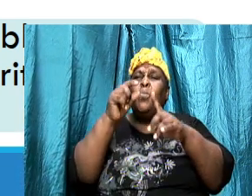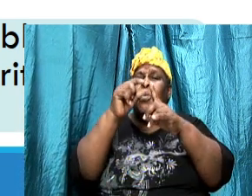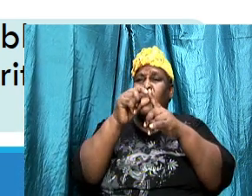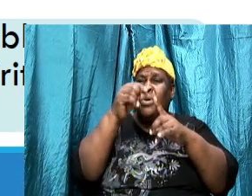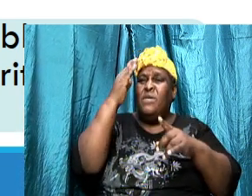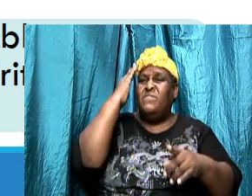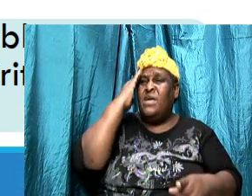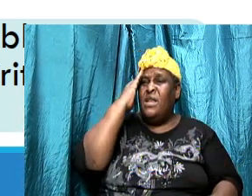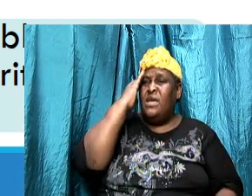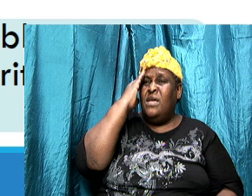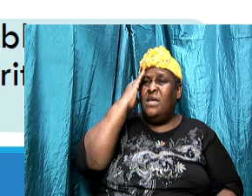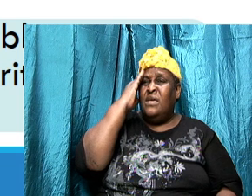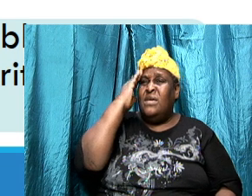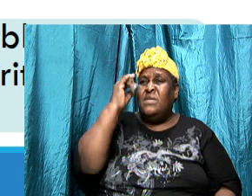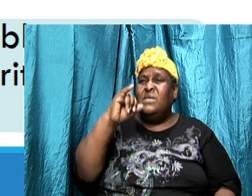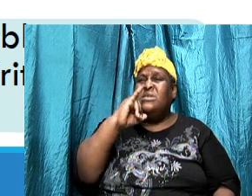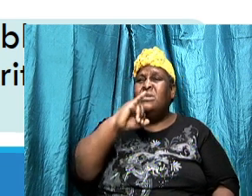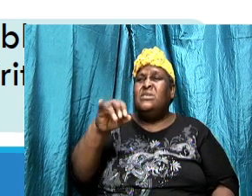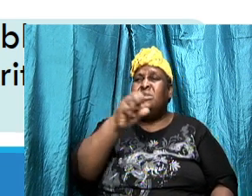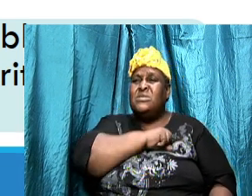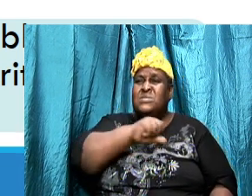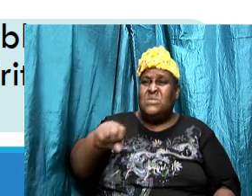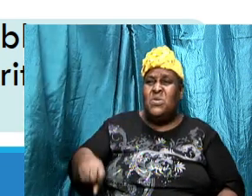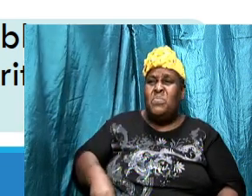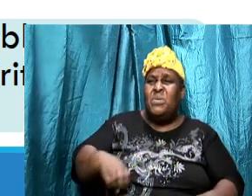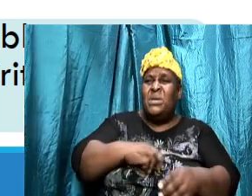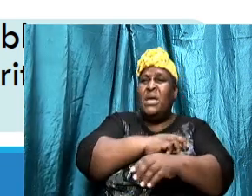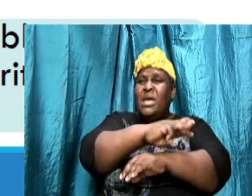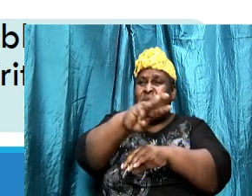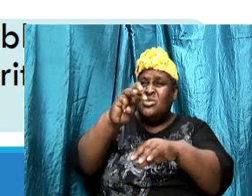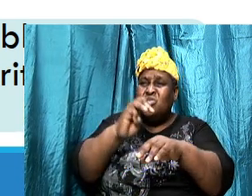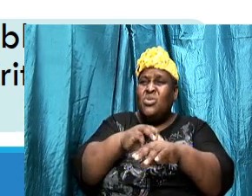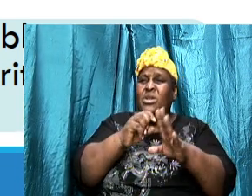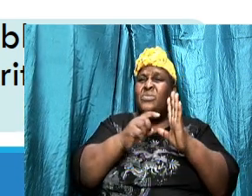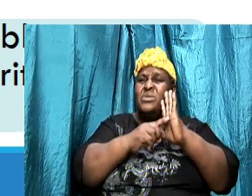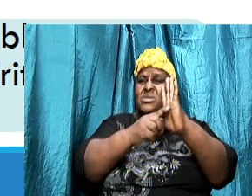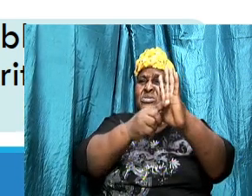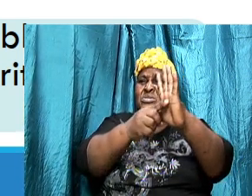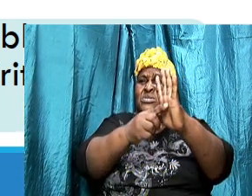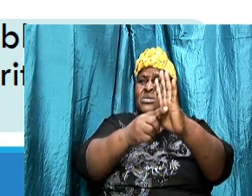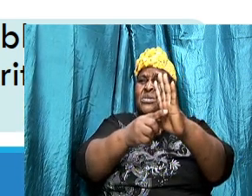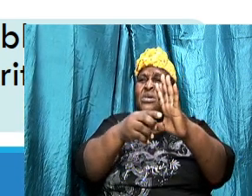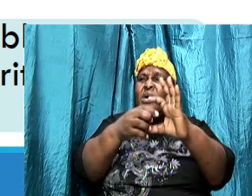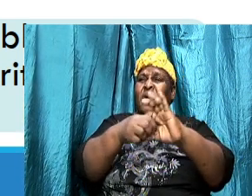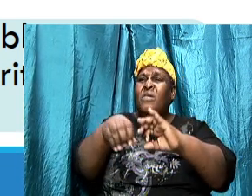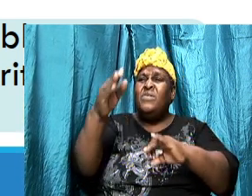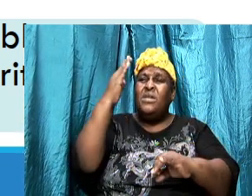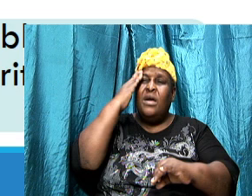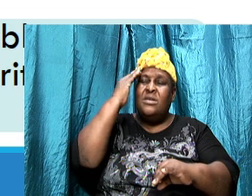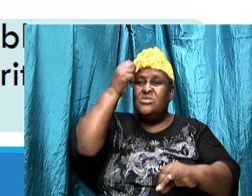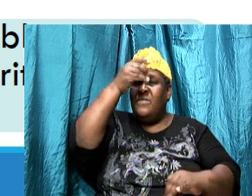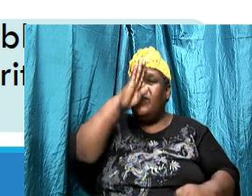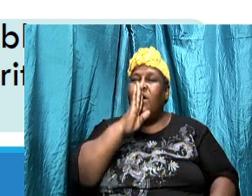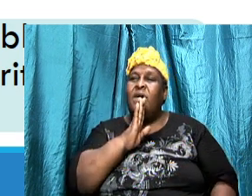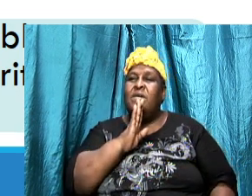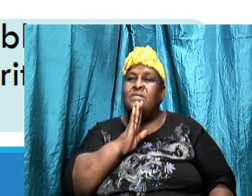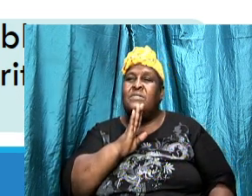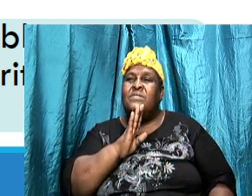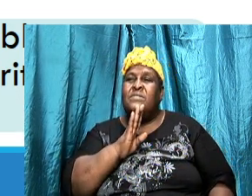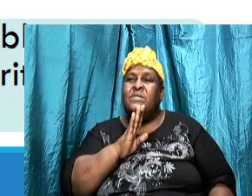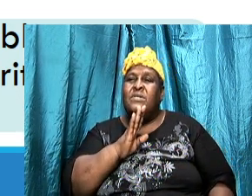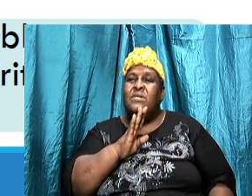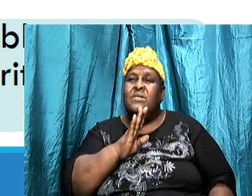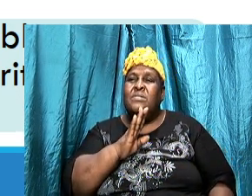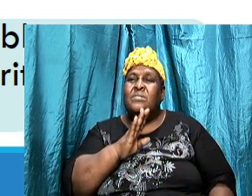of knowledge, this is a word again that is spoken that have behind it the knowledge of the Almighty God.